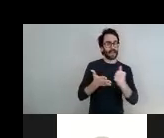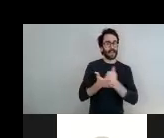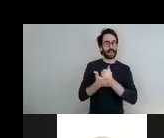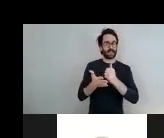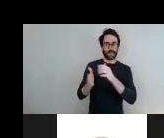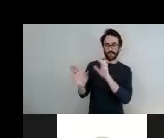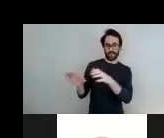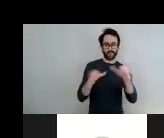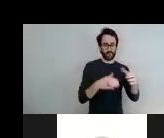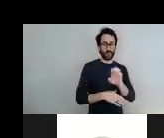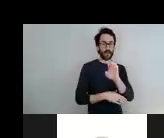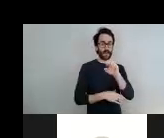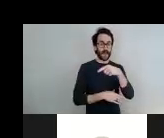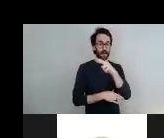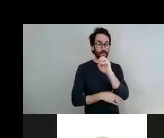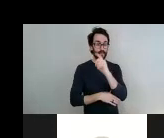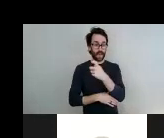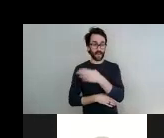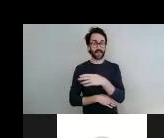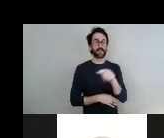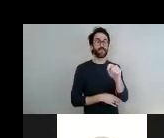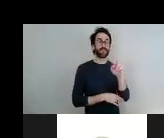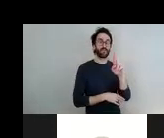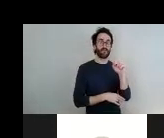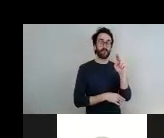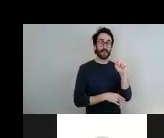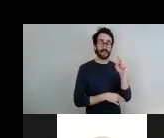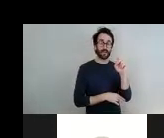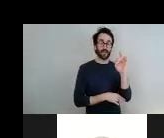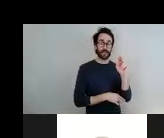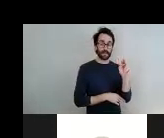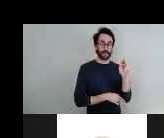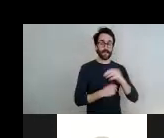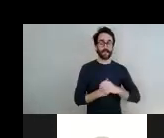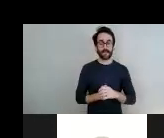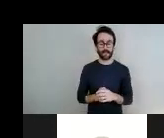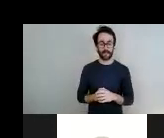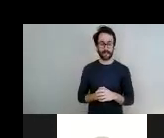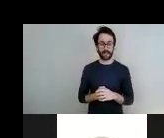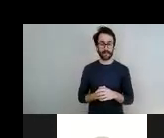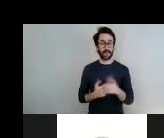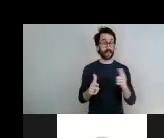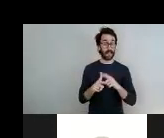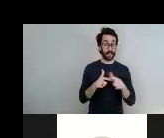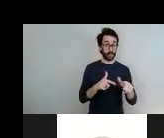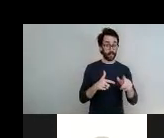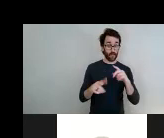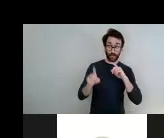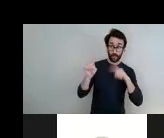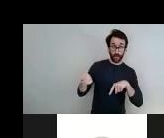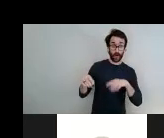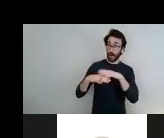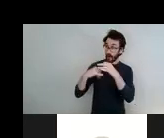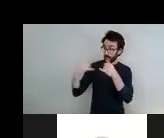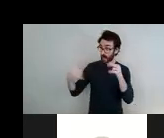report the incident to your local police, report the incident to the Canadian Anti-Fraud Centre, either online or at our